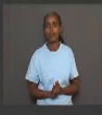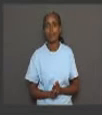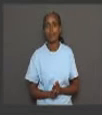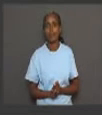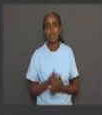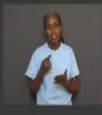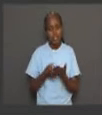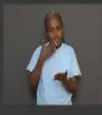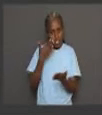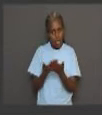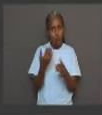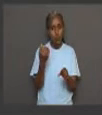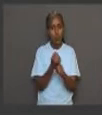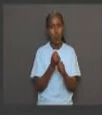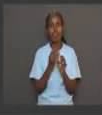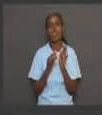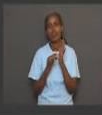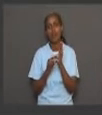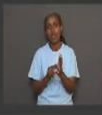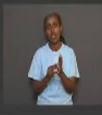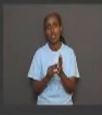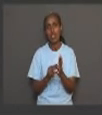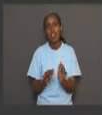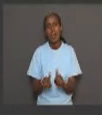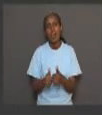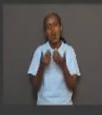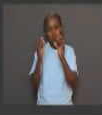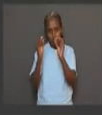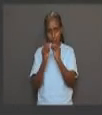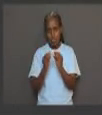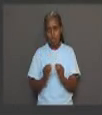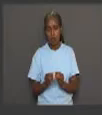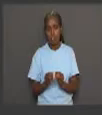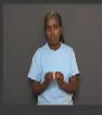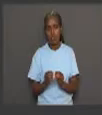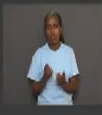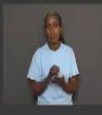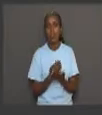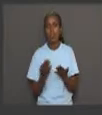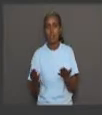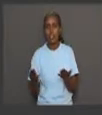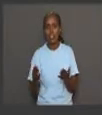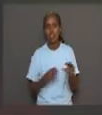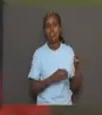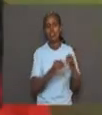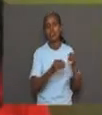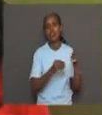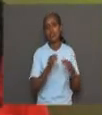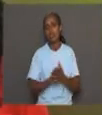It is a good working model of how to calculate for particles in